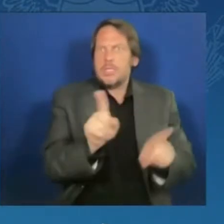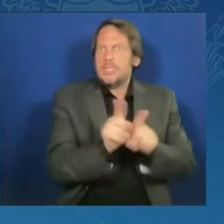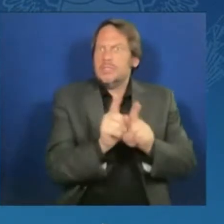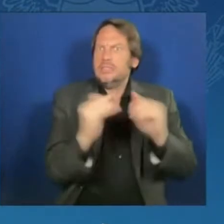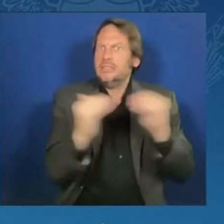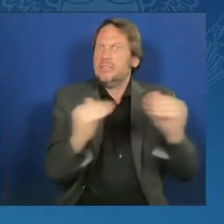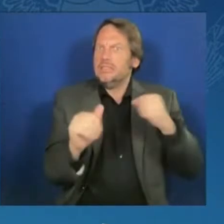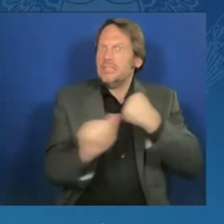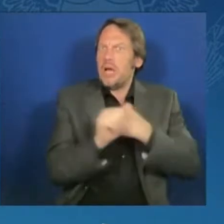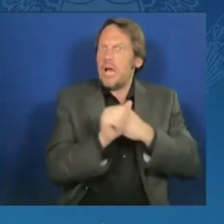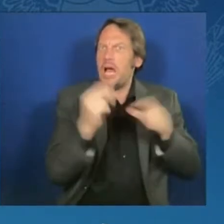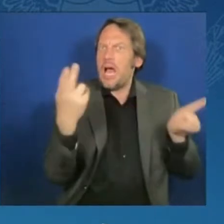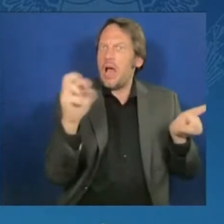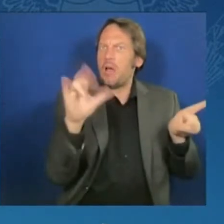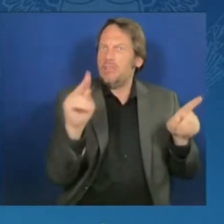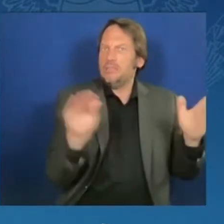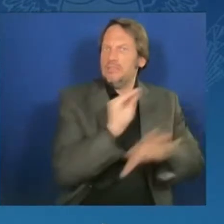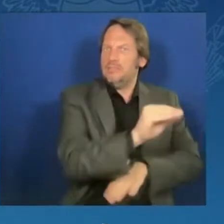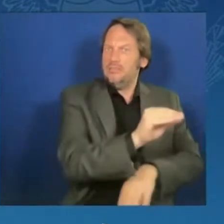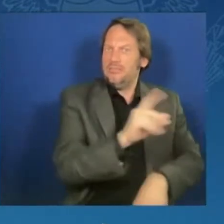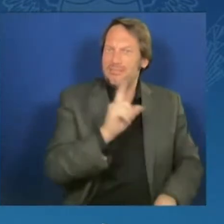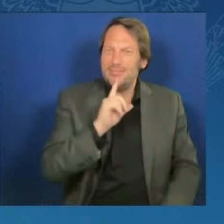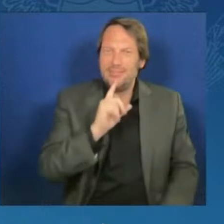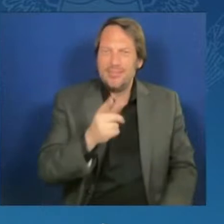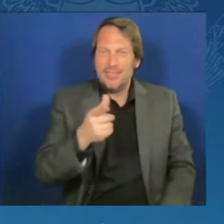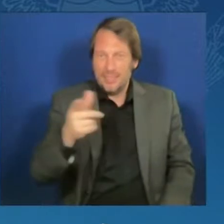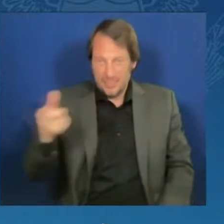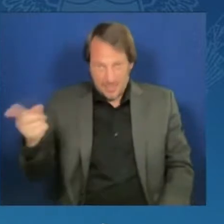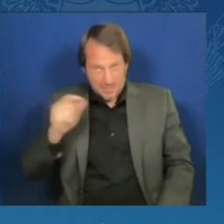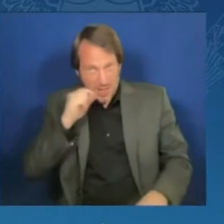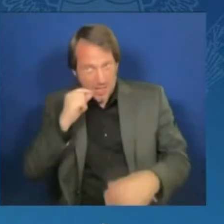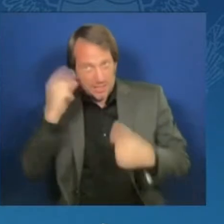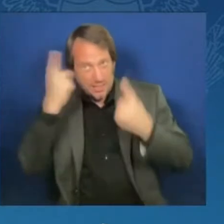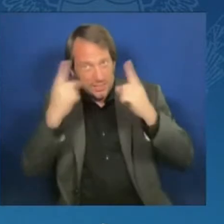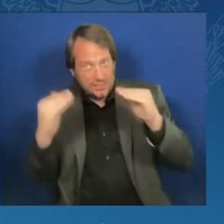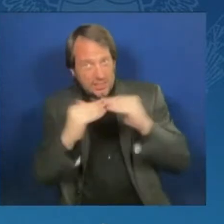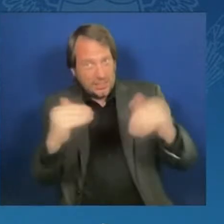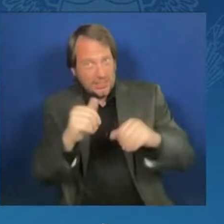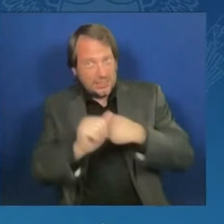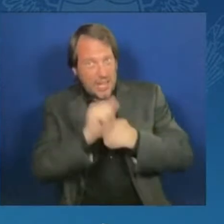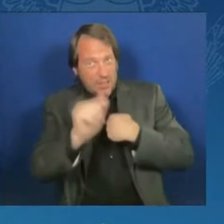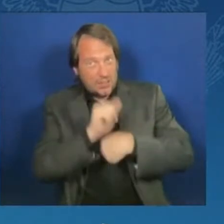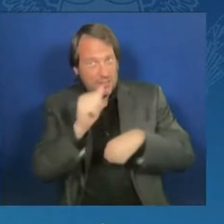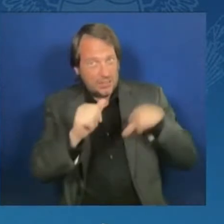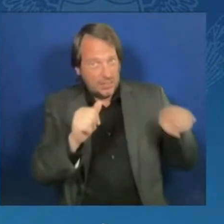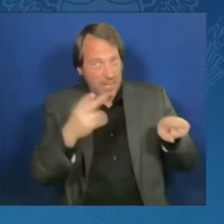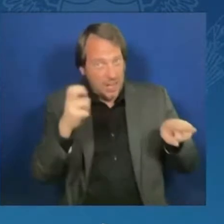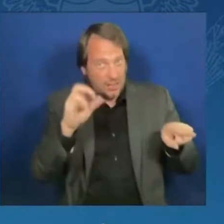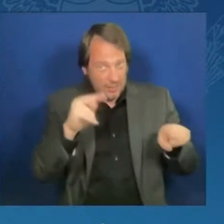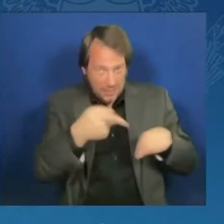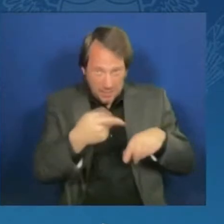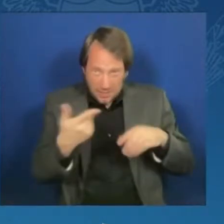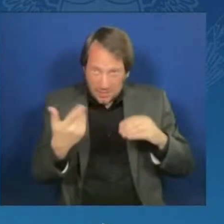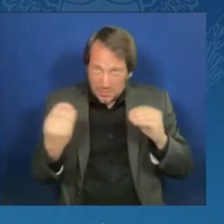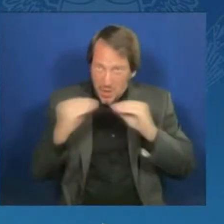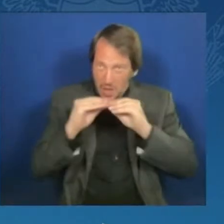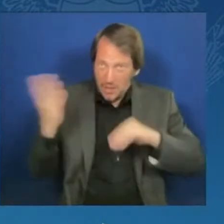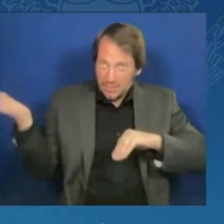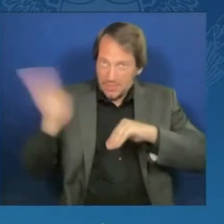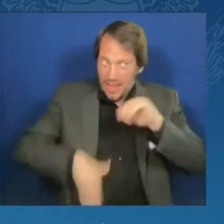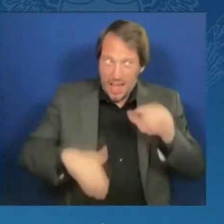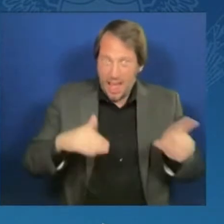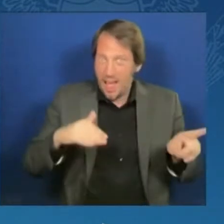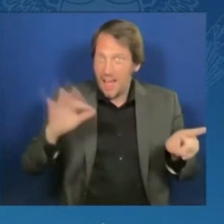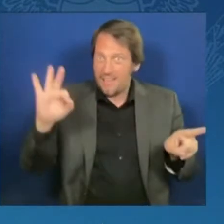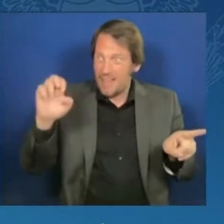which is absurd, not to mention patently unfair. So I'm sure DA is working as quickly